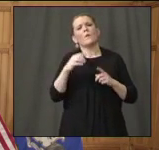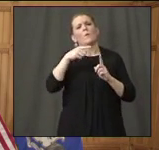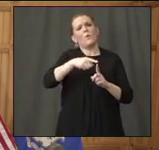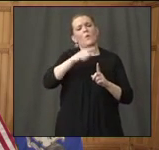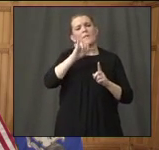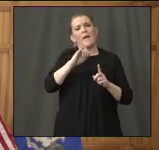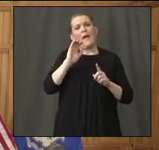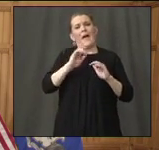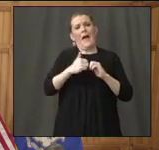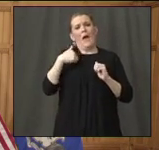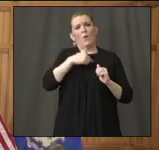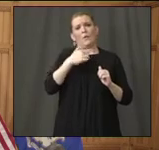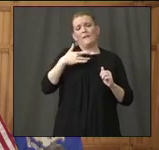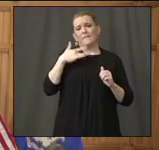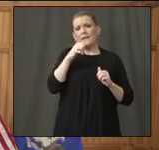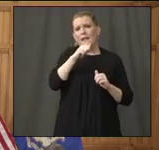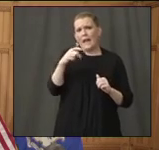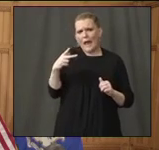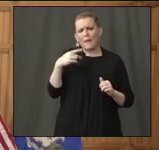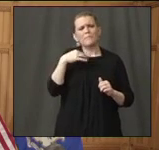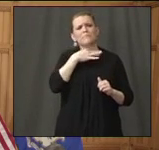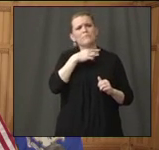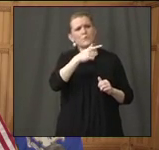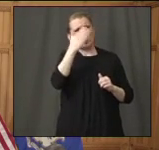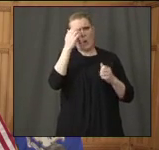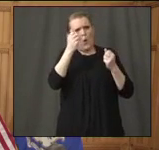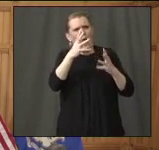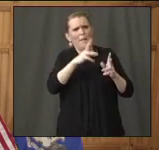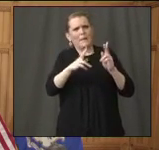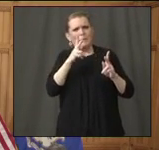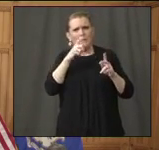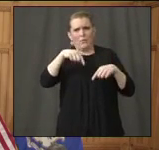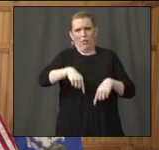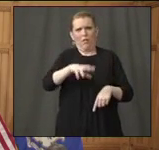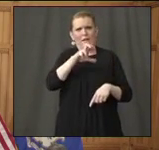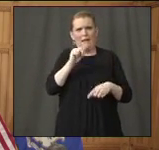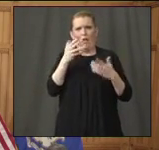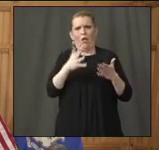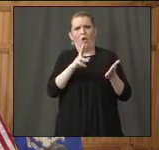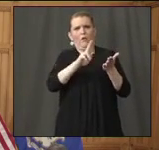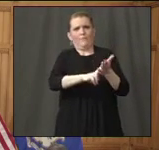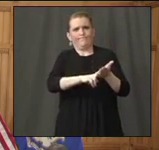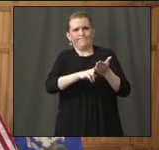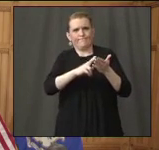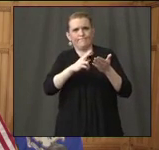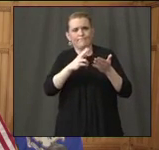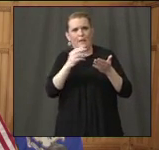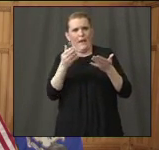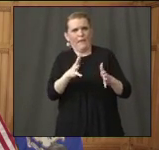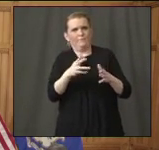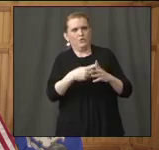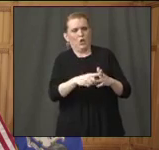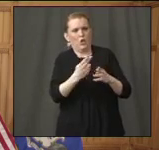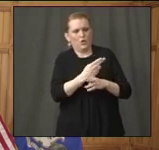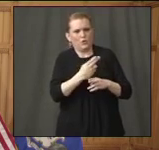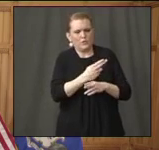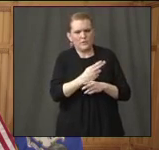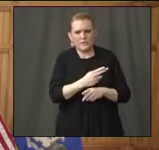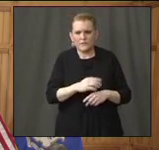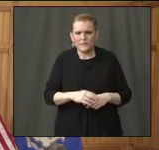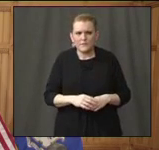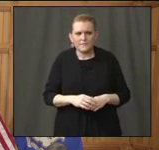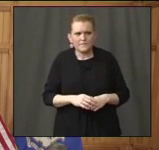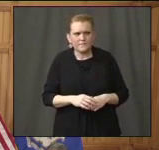are using it? And then my next question is, we've gotten some reports that some stores in Connecticut, especially the big box